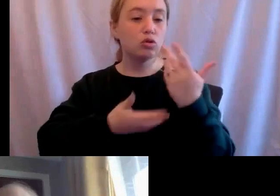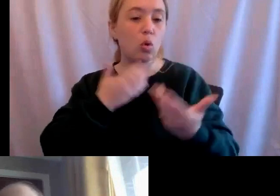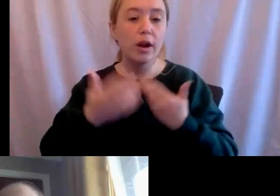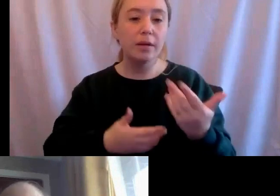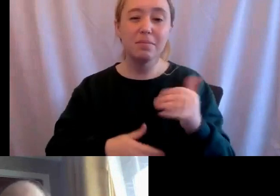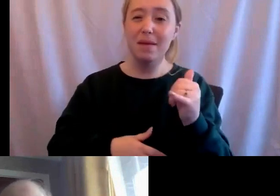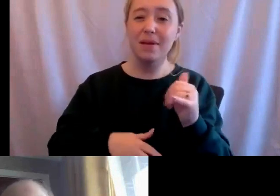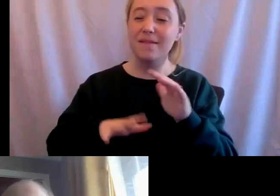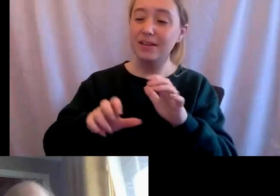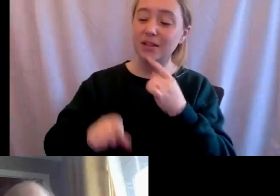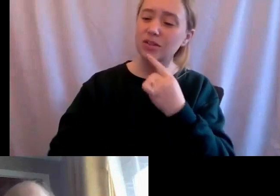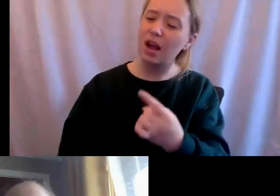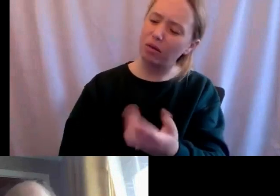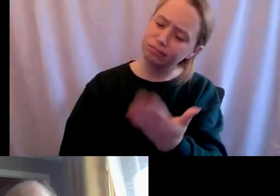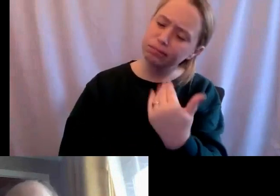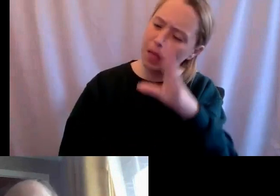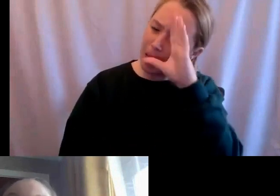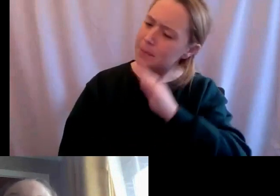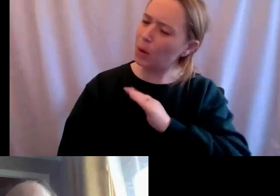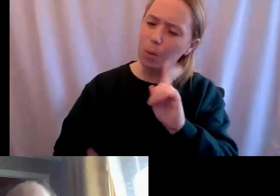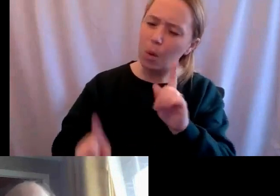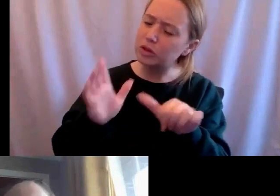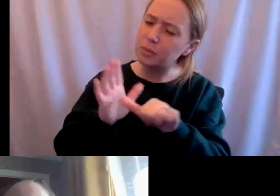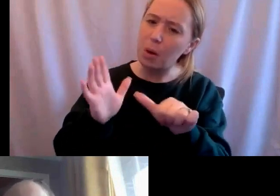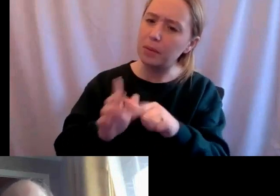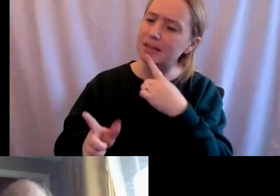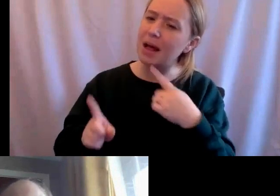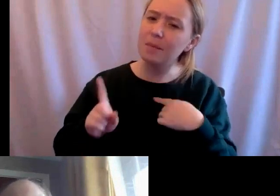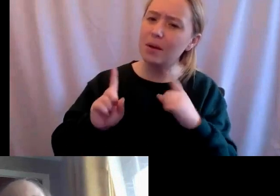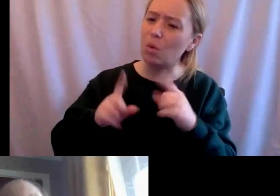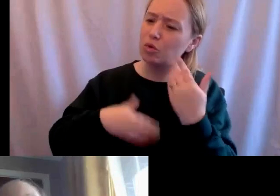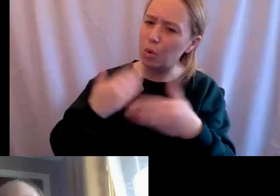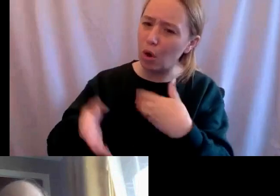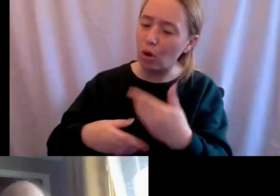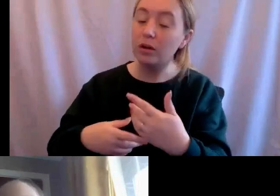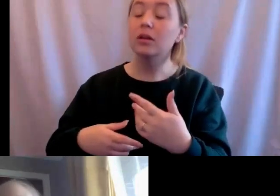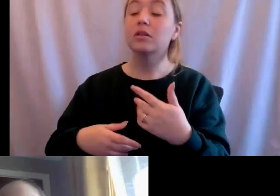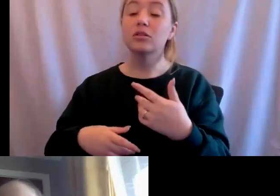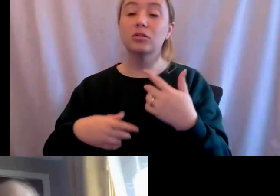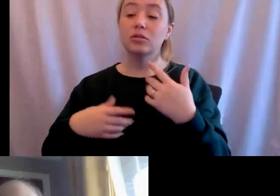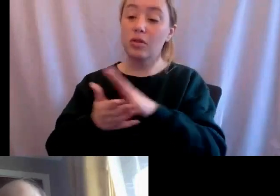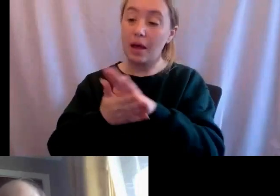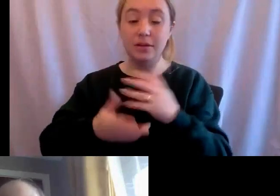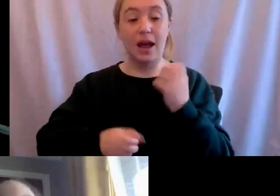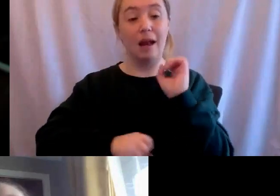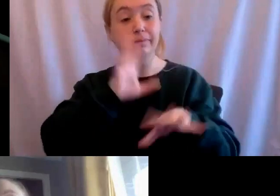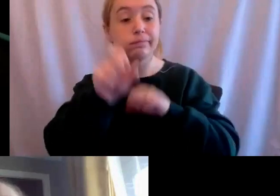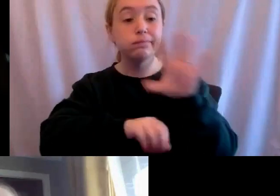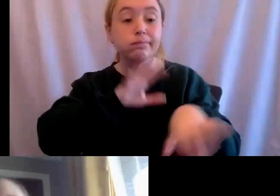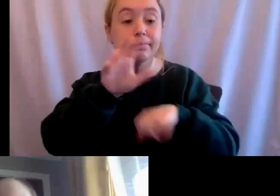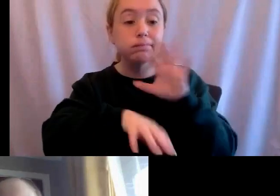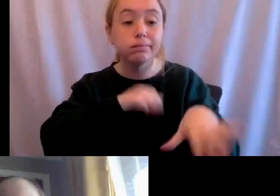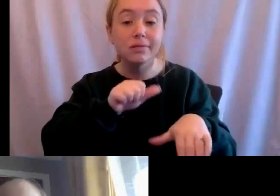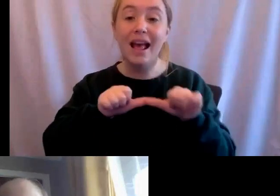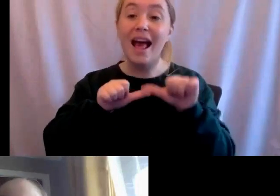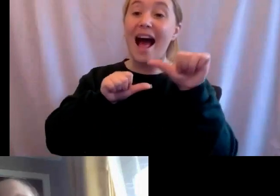wrong. And you'll have the opportunity to talk. And then we'll start the nosy questions. And we'll get into the nitty gritty of what going